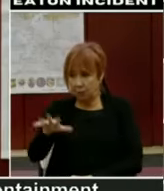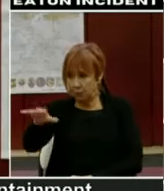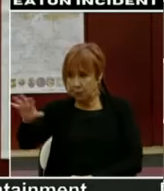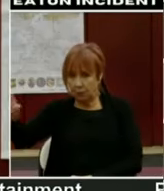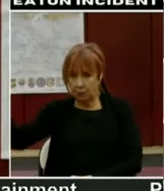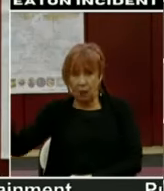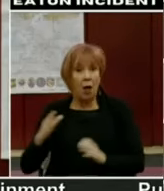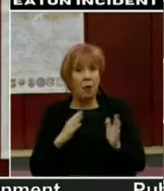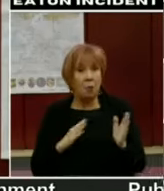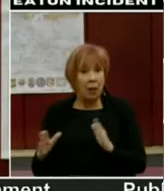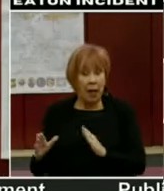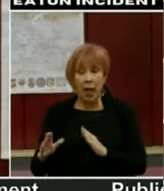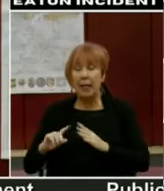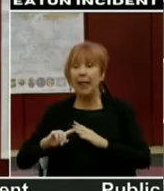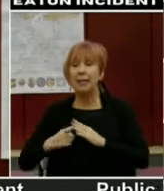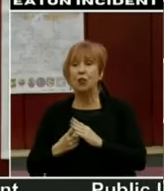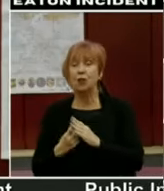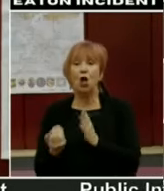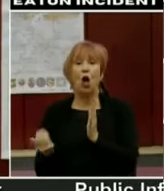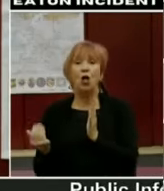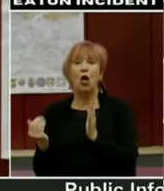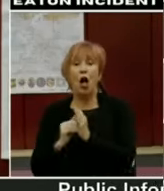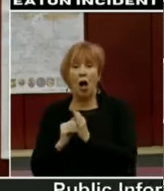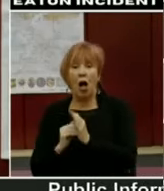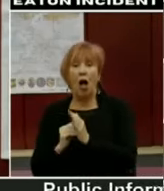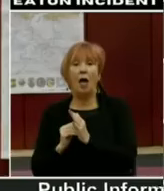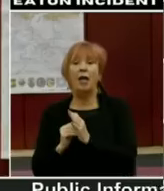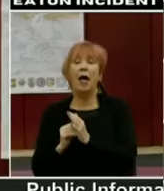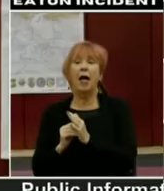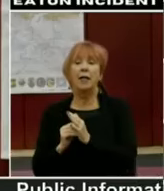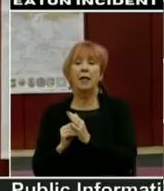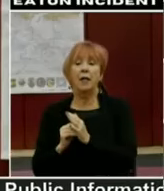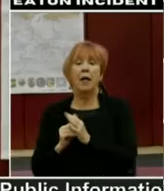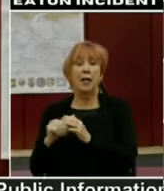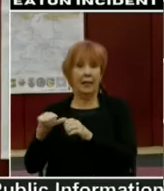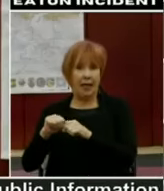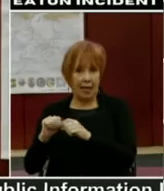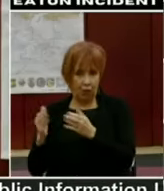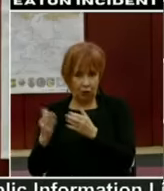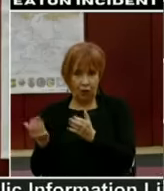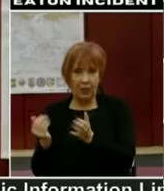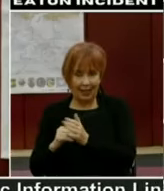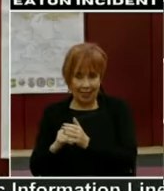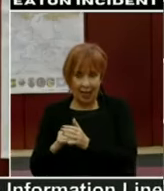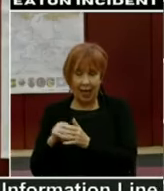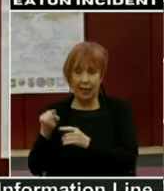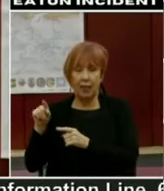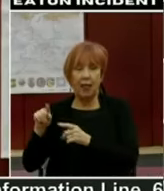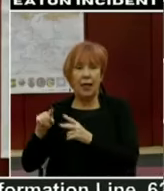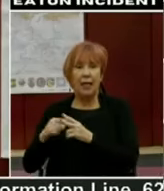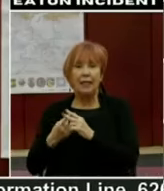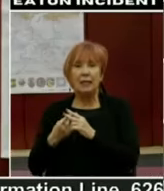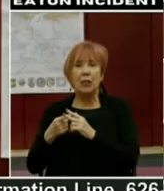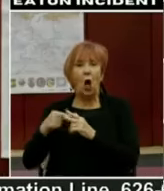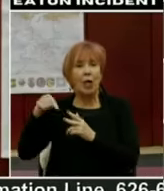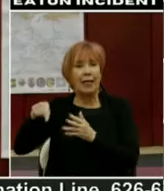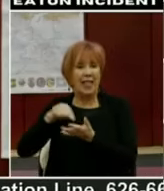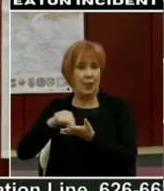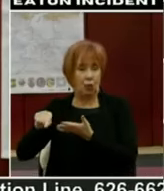start restoring and have available for restoration of gas service starting early this